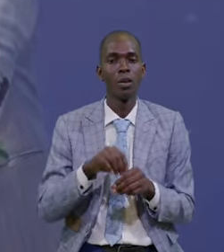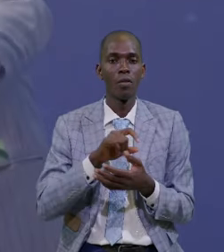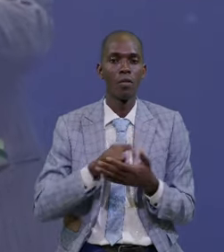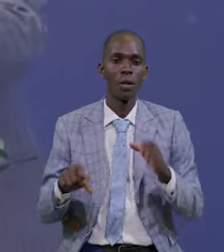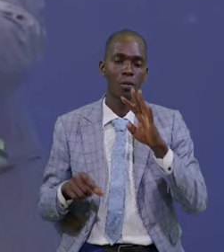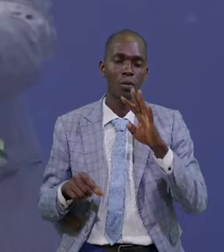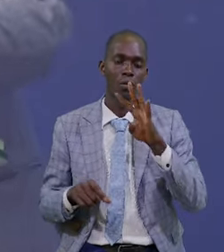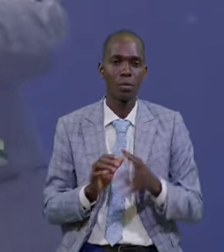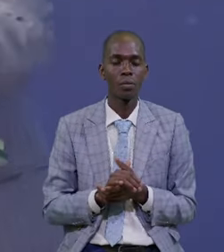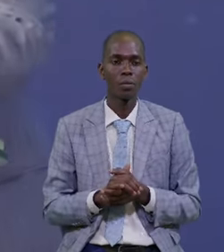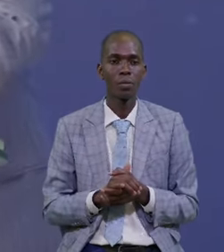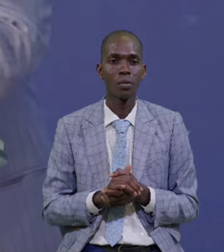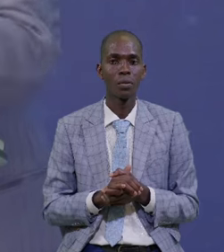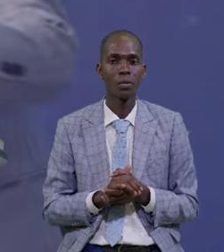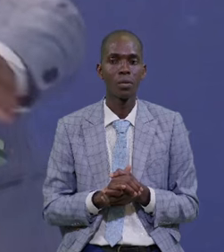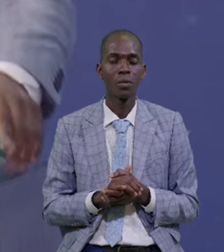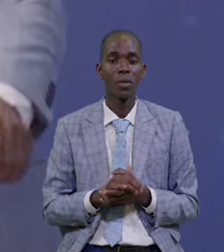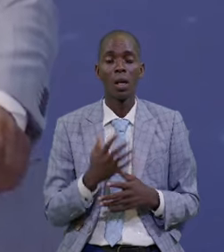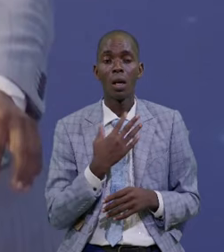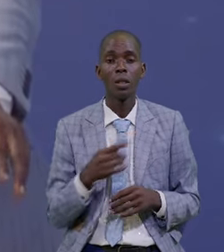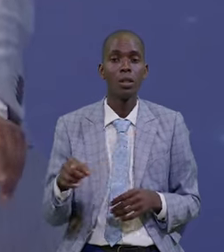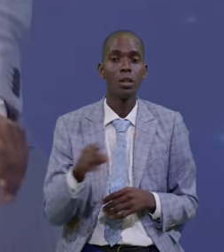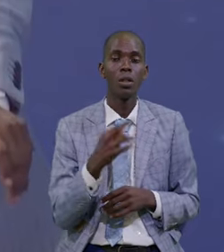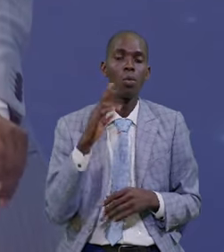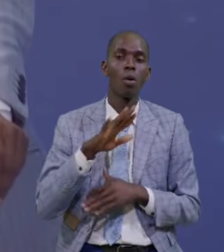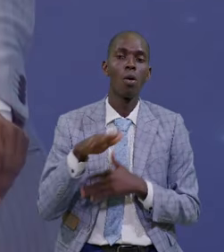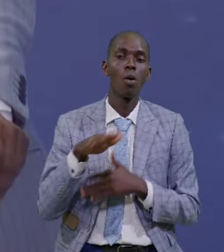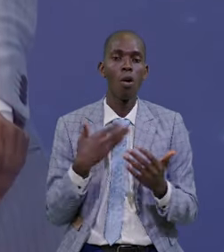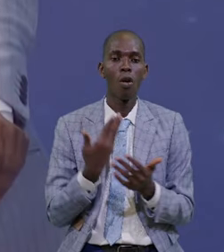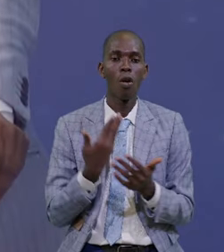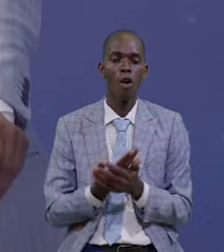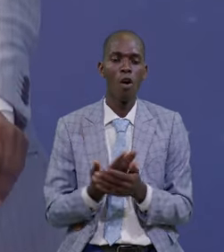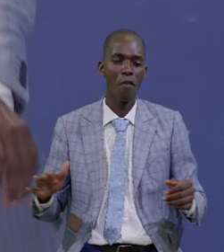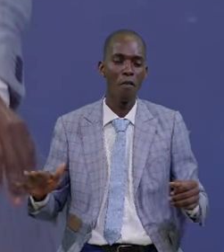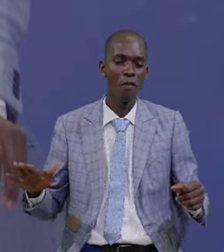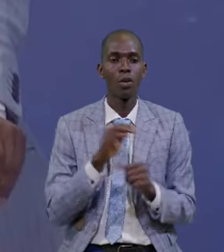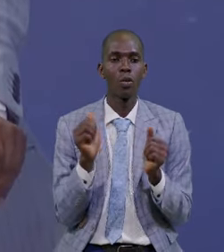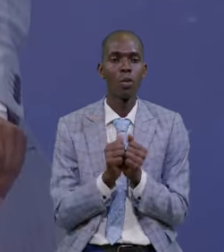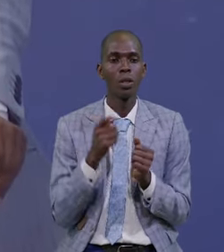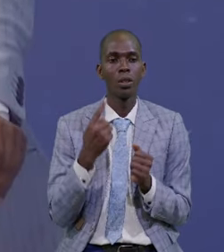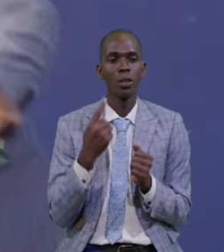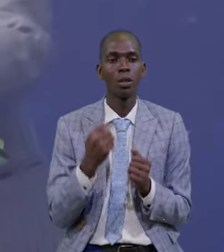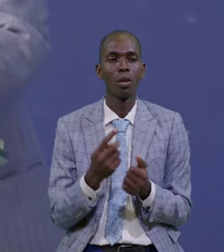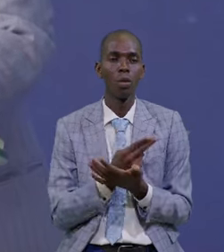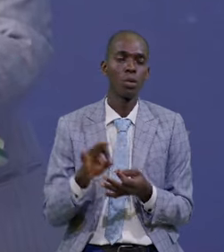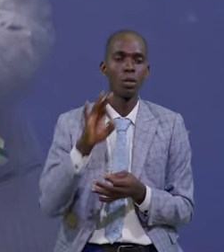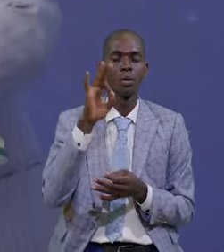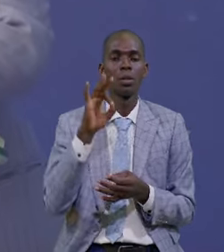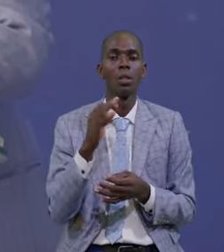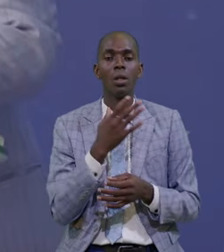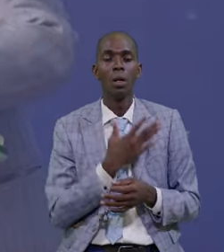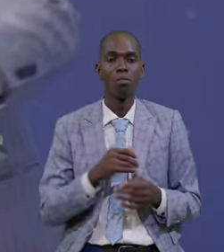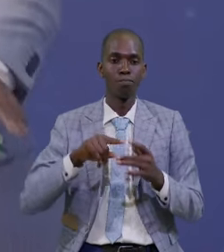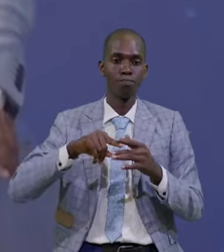In verse 4, and they were all filled with the Holy Ghost and began